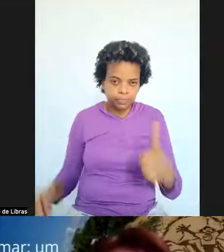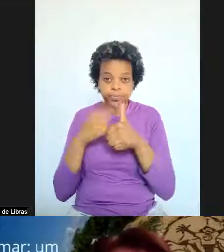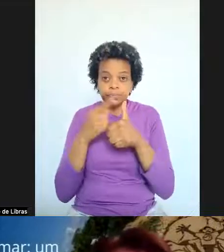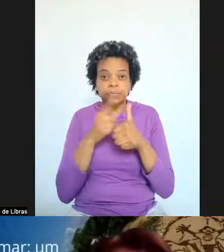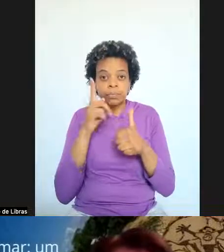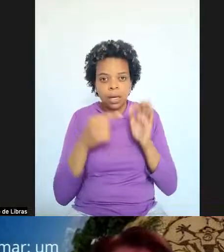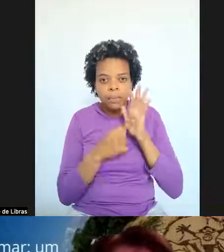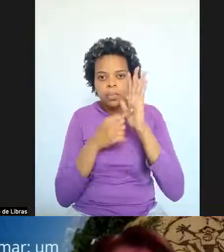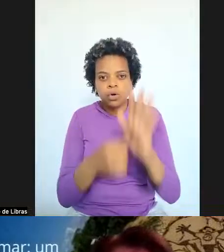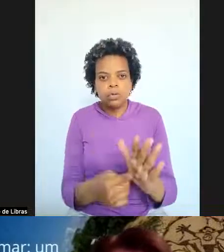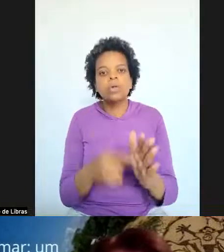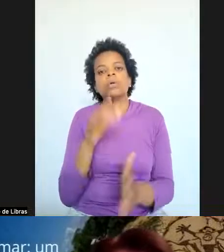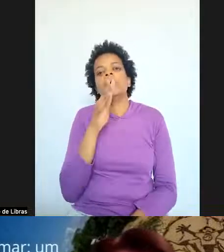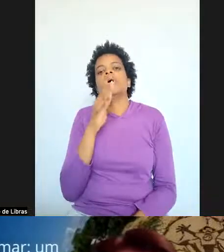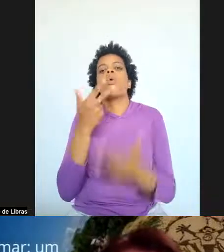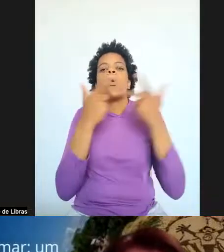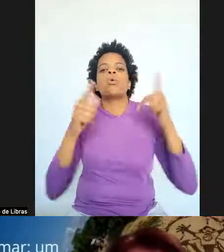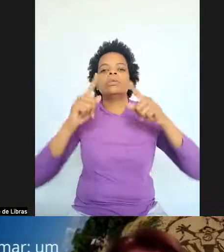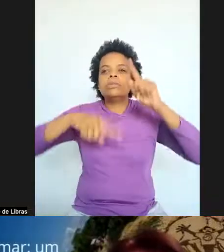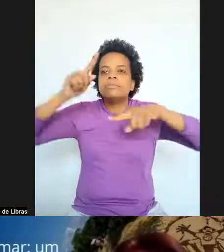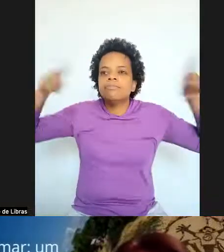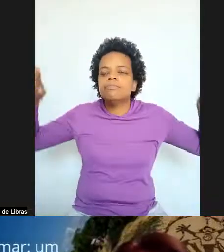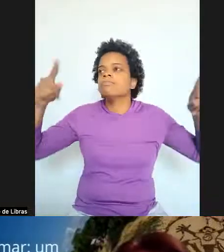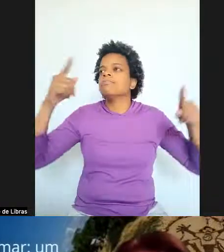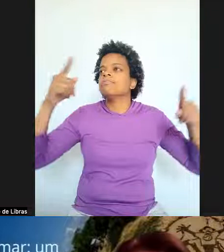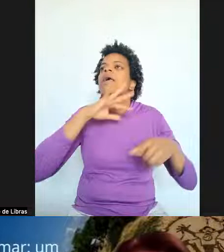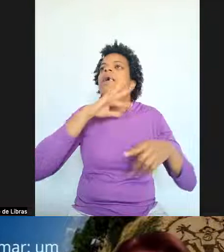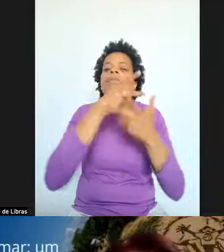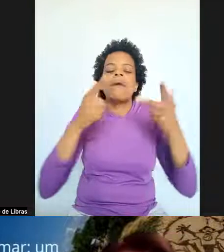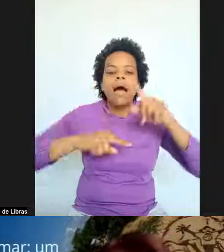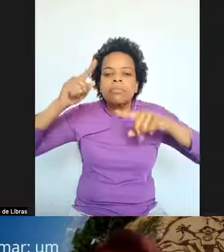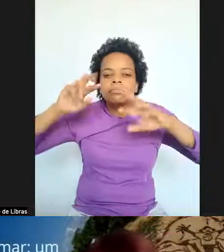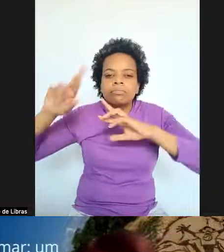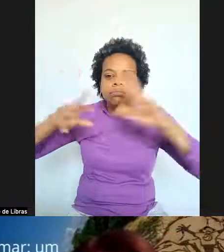10 indicators, 10 important indicators. The first one is biodiversity,